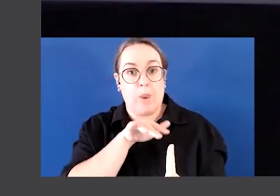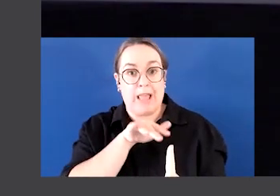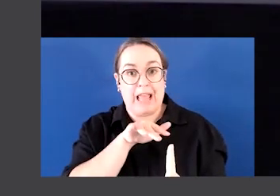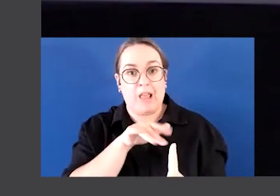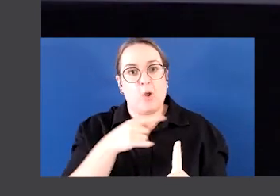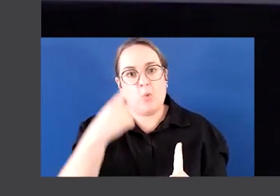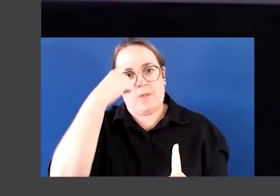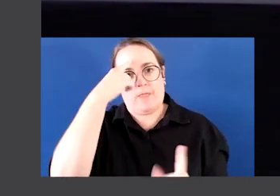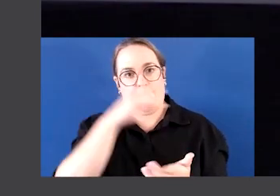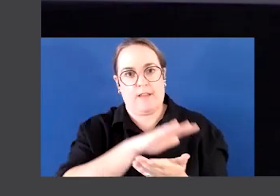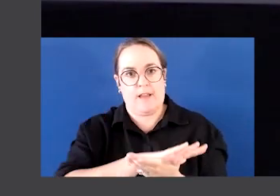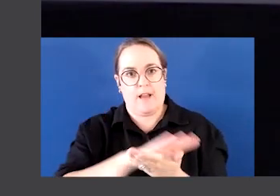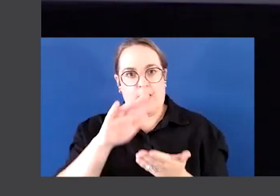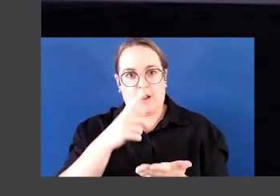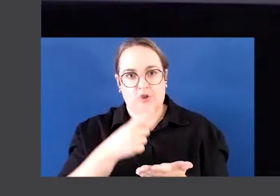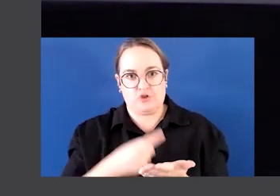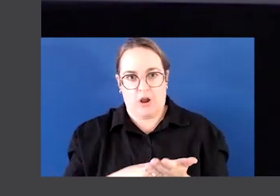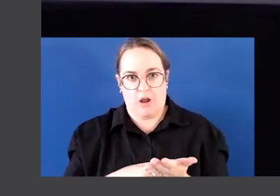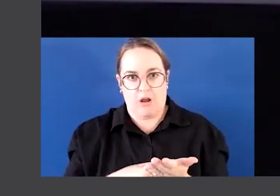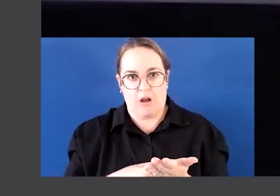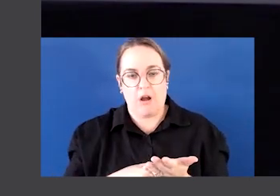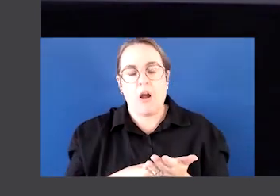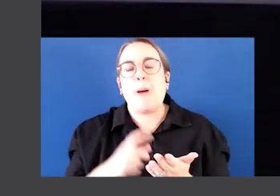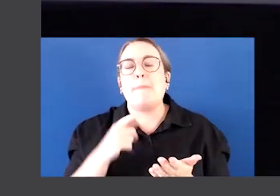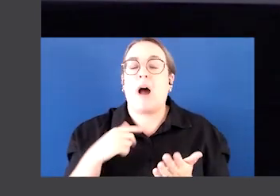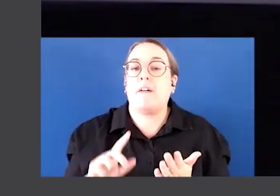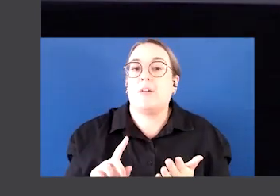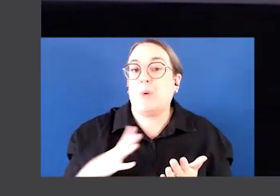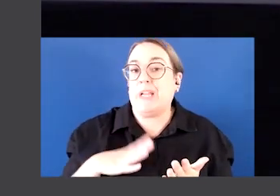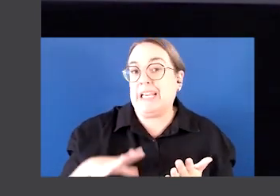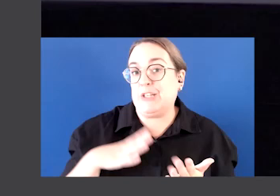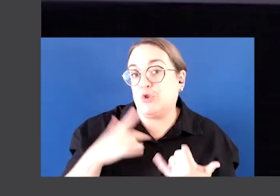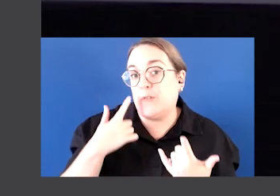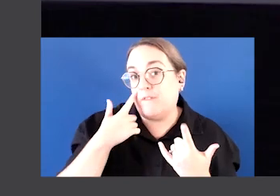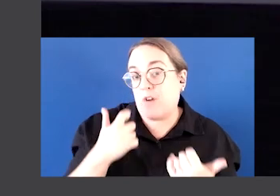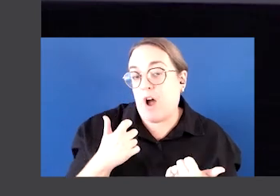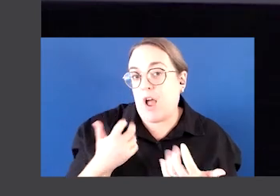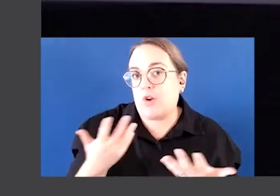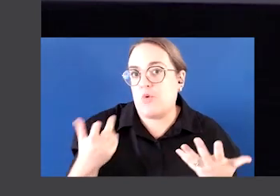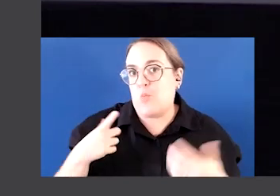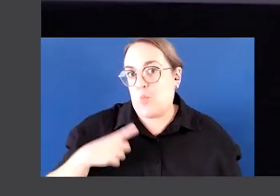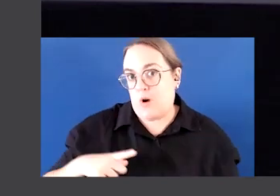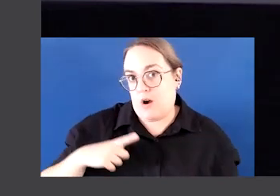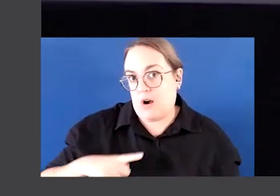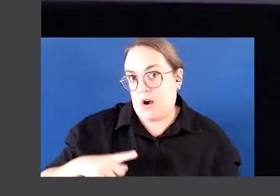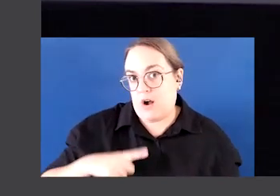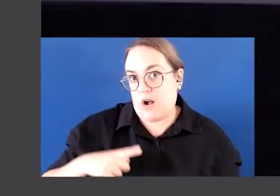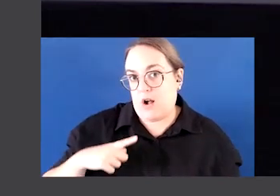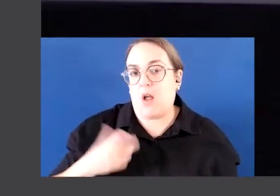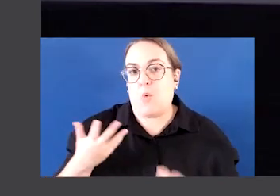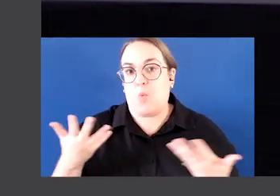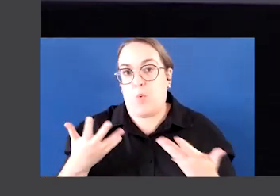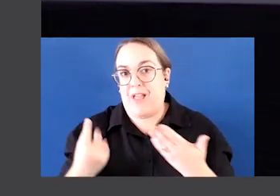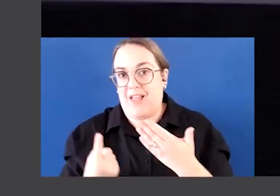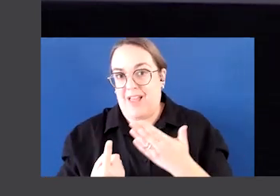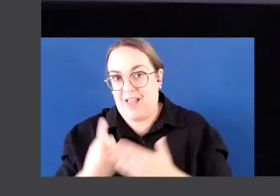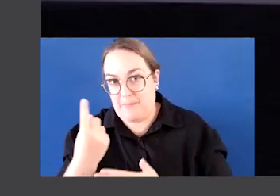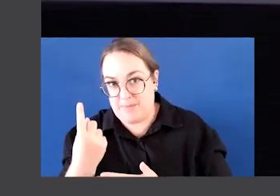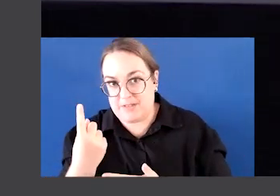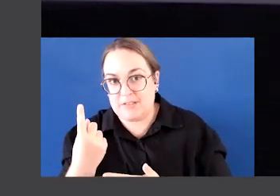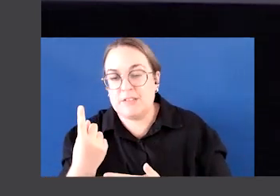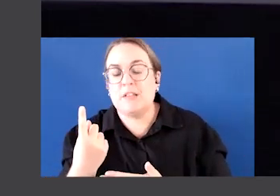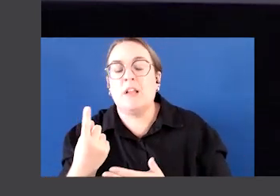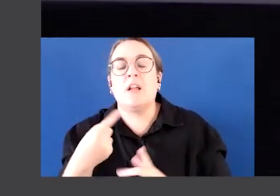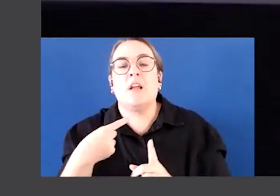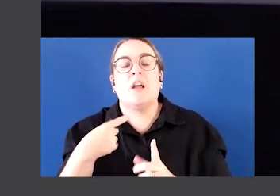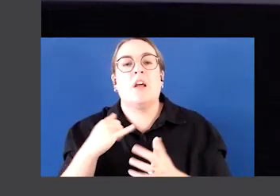so on the face of it, that might seem HR, but then you have to sort of ascertain what the nature of the bullying is and why the bullying may have occurred. So it may be a straightforward HR